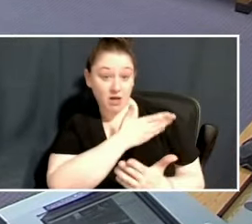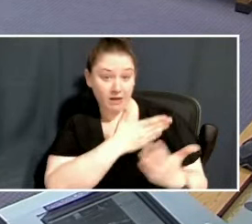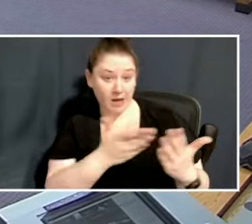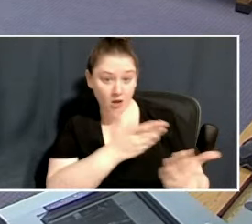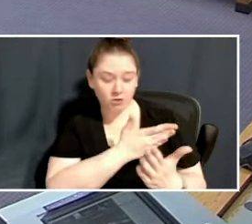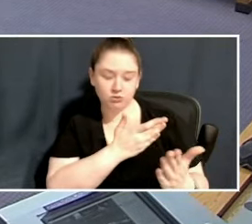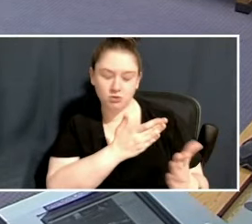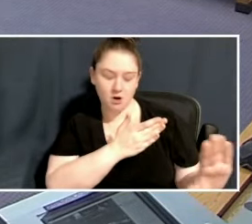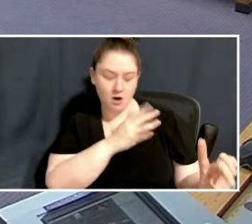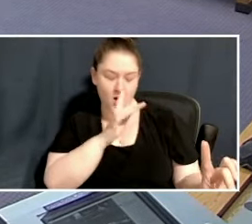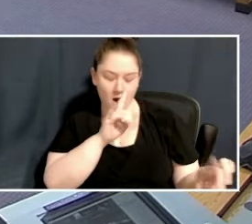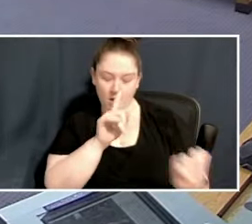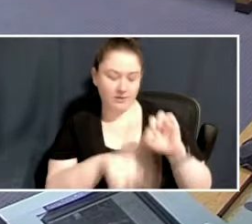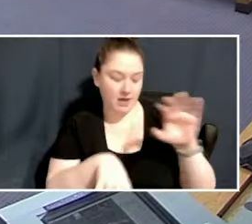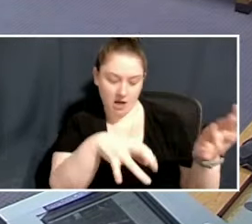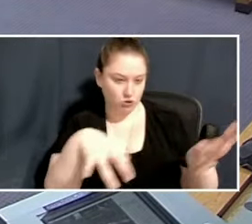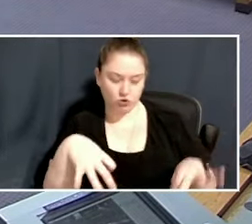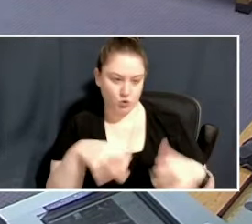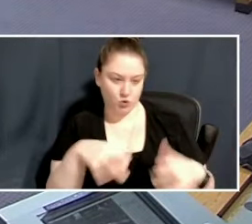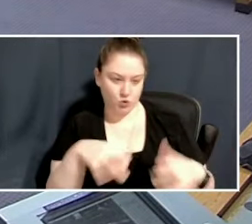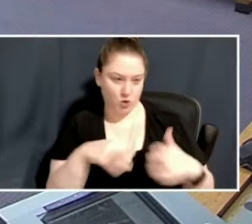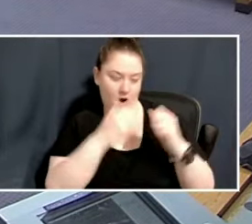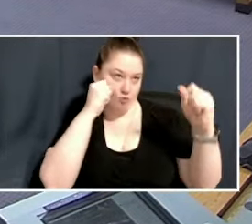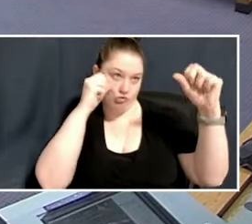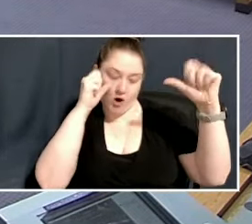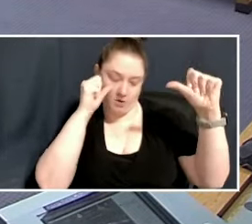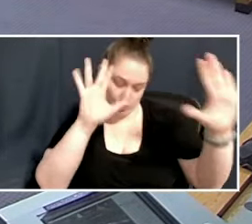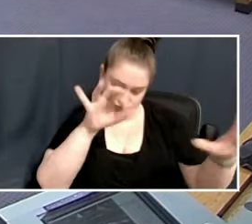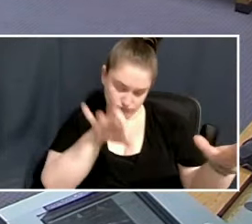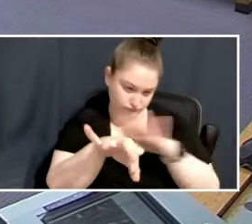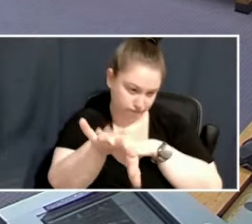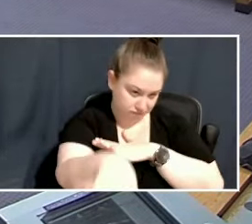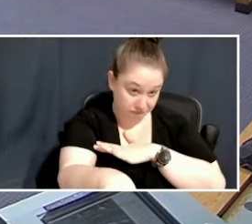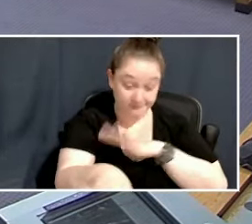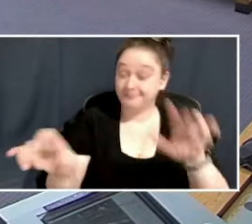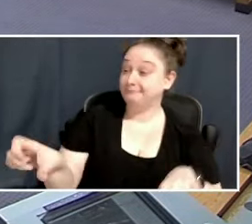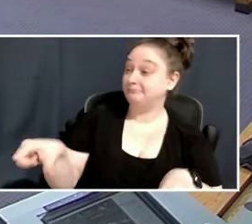It is indescribably amazing. So, other comments?